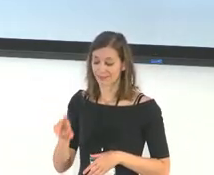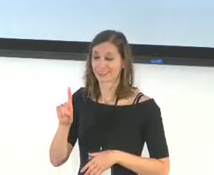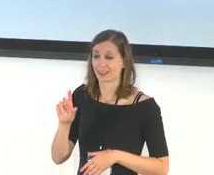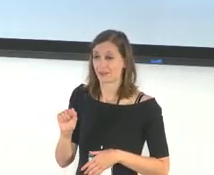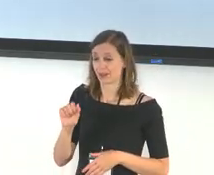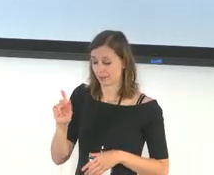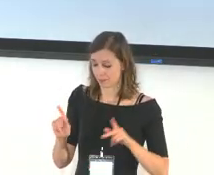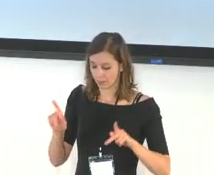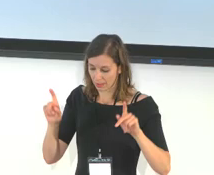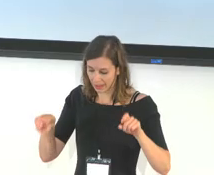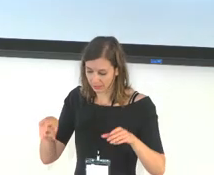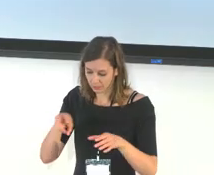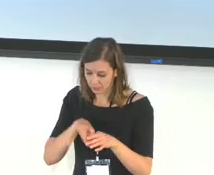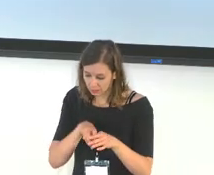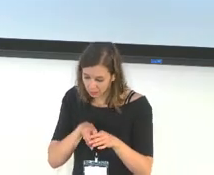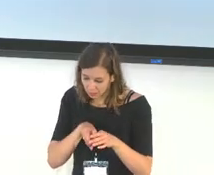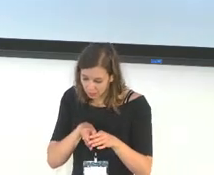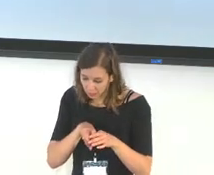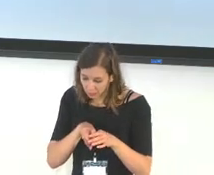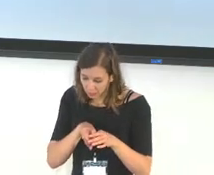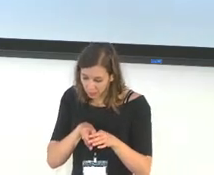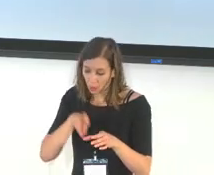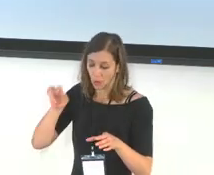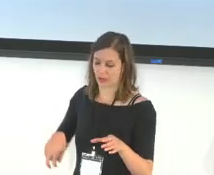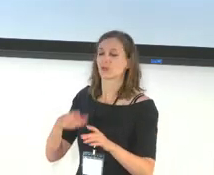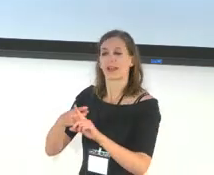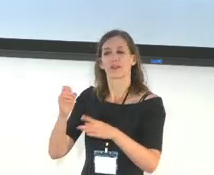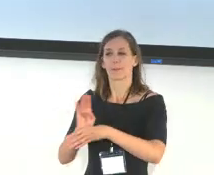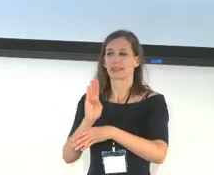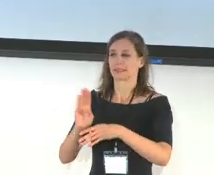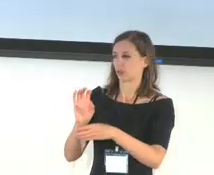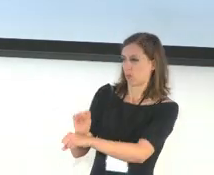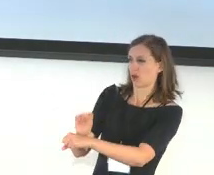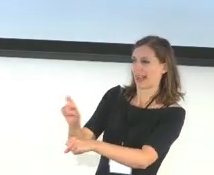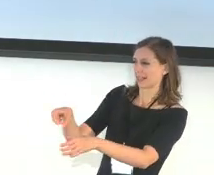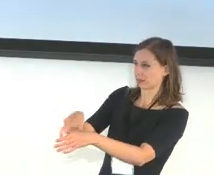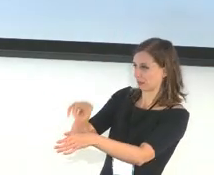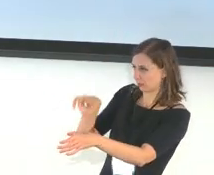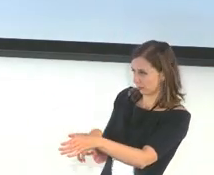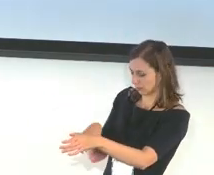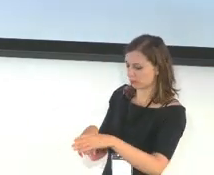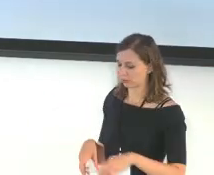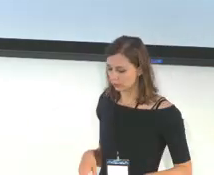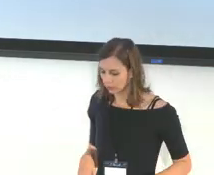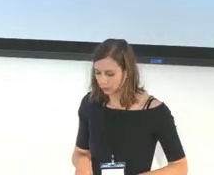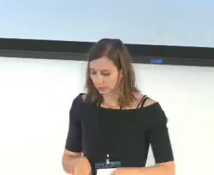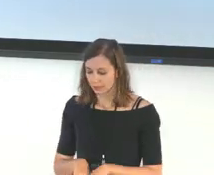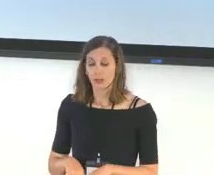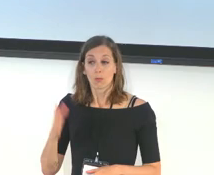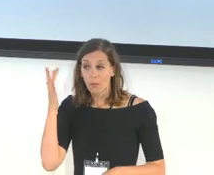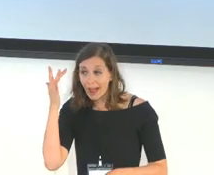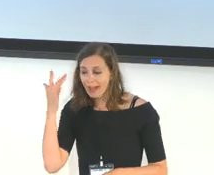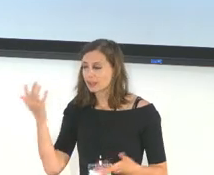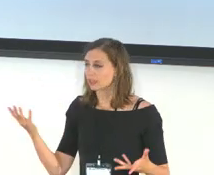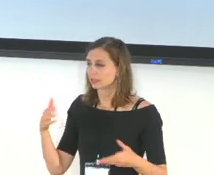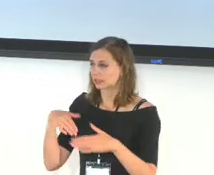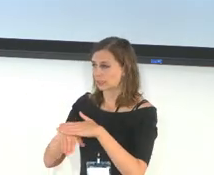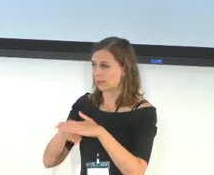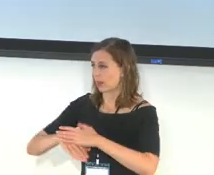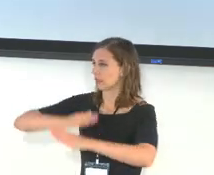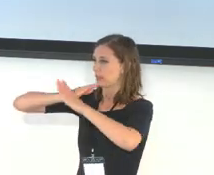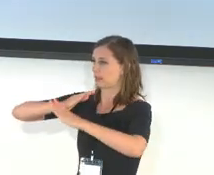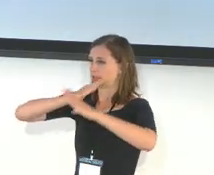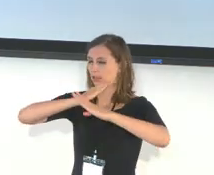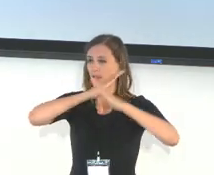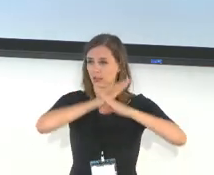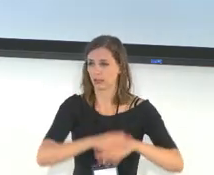accessibility and customer service. Once again, once the power of the internet increases, the more challenges that we experience from an accessibility point of view,